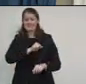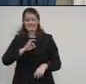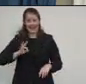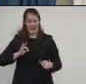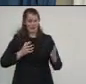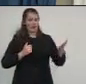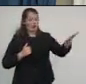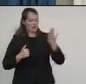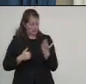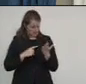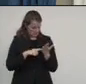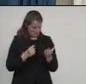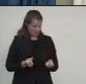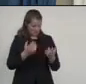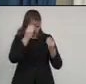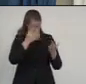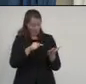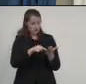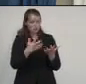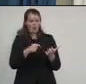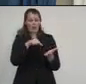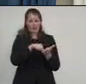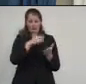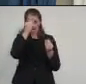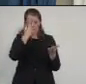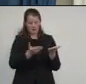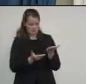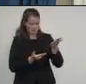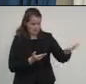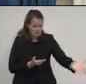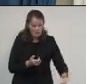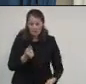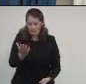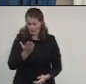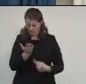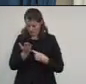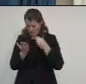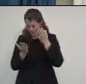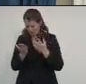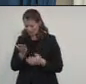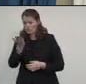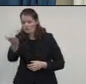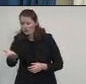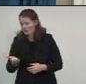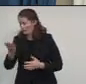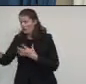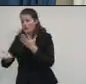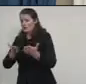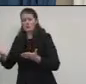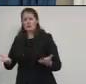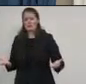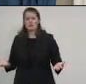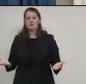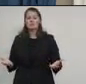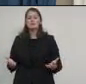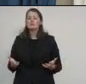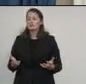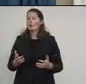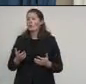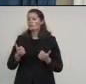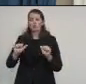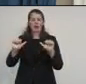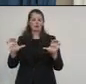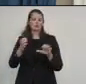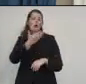a 500 square foot salon getting their hair cut or their nails done. It's simply not going to work. So they have to come up with a